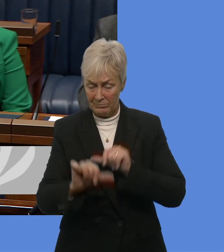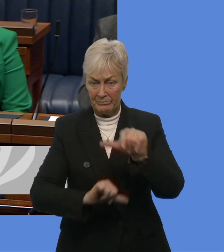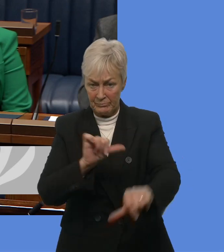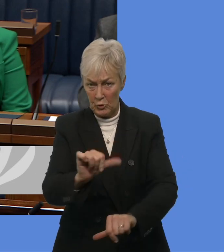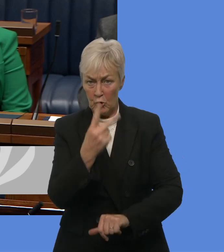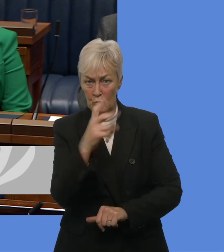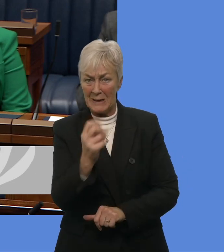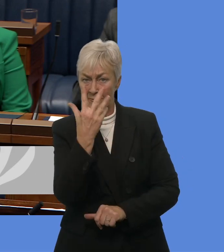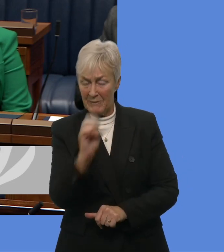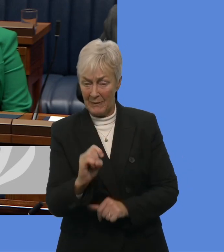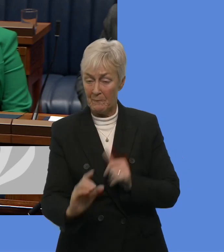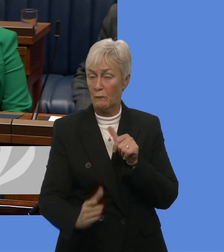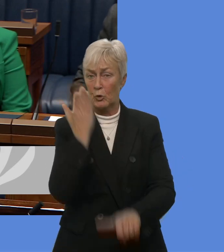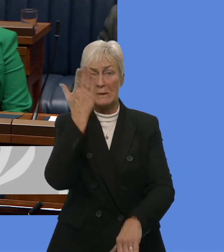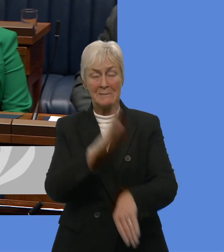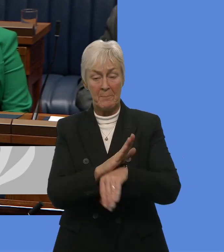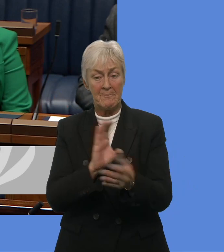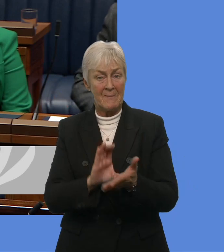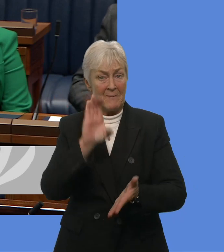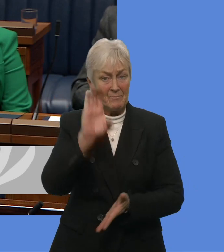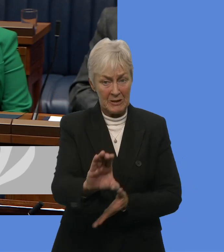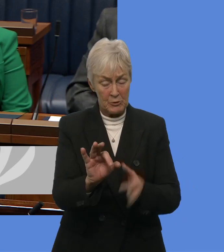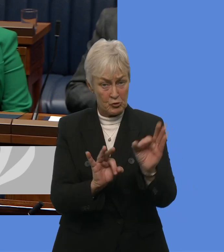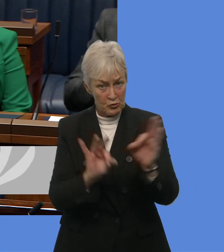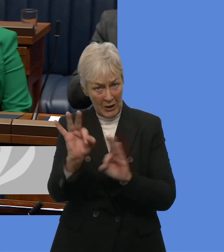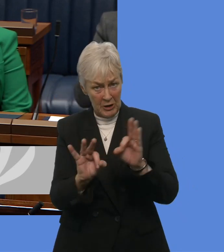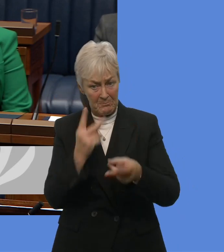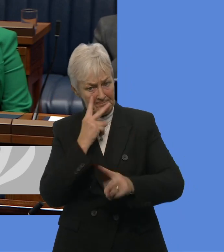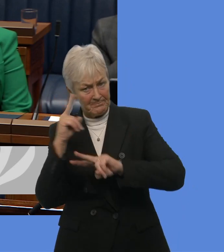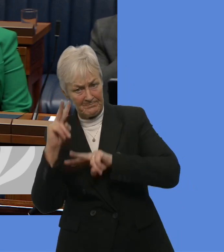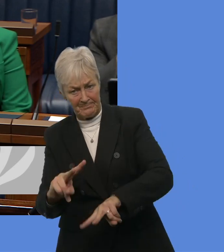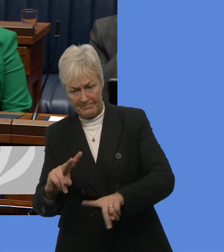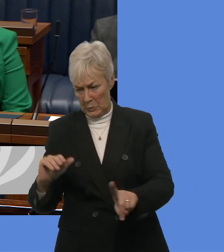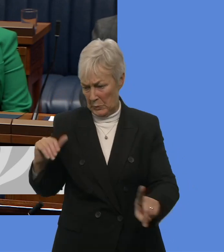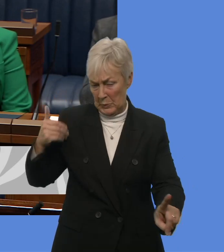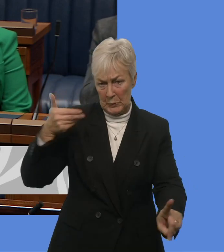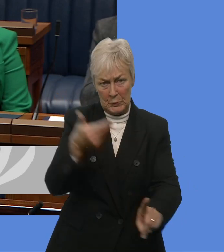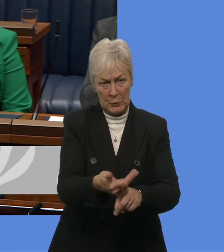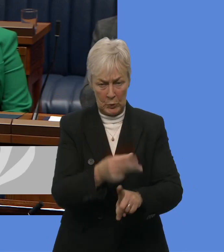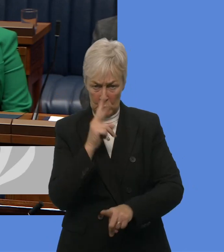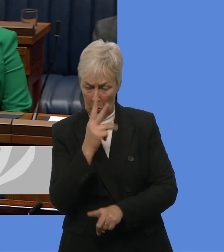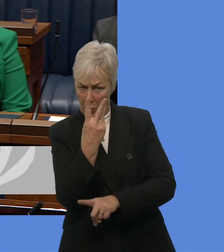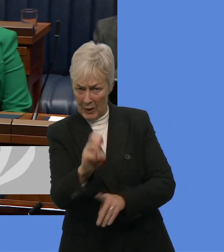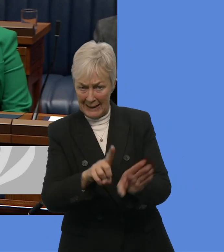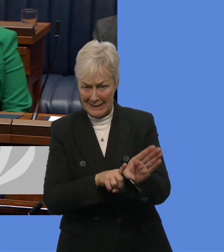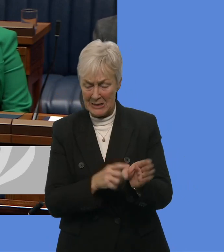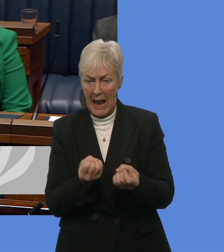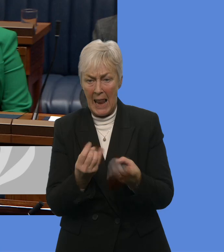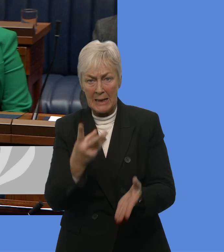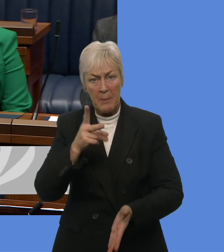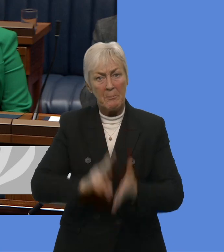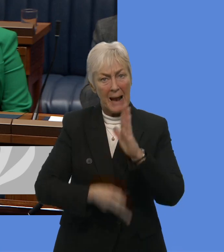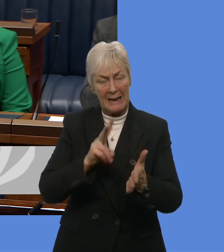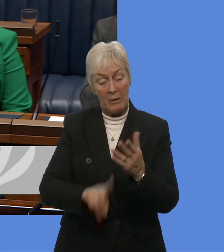2050. So for the first time, this will be an investment strategy that looks in the longer term over the course of the 30 years and allows for that planning.